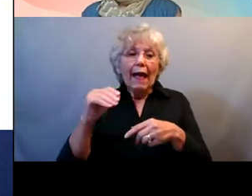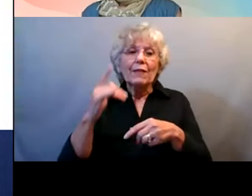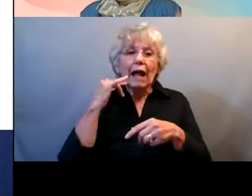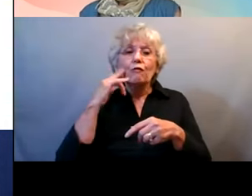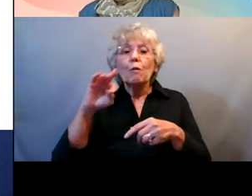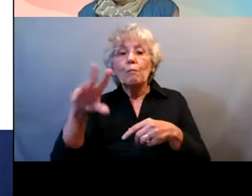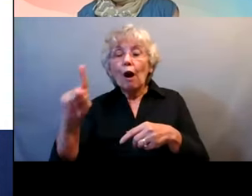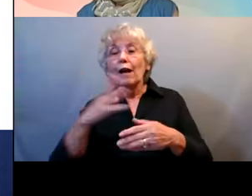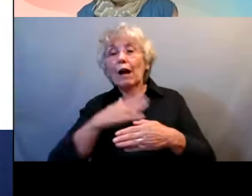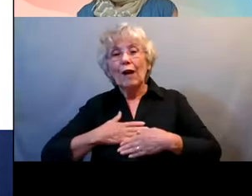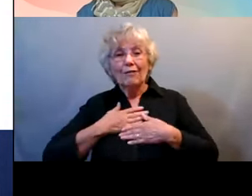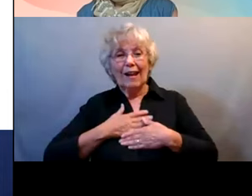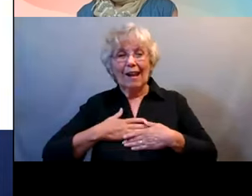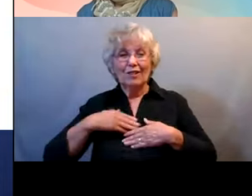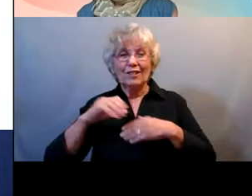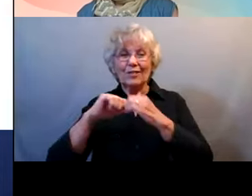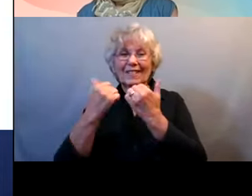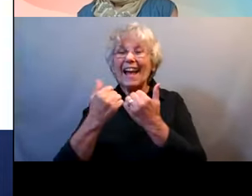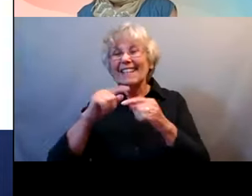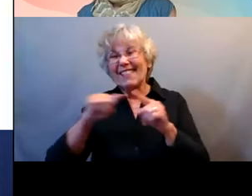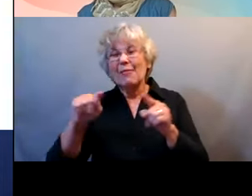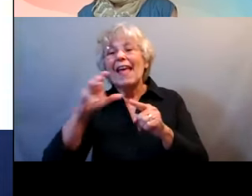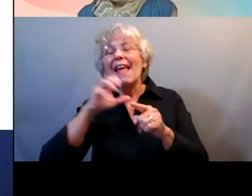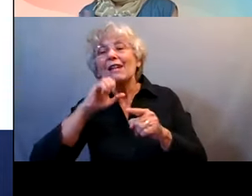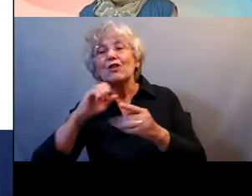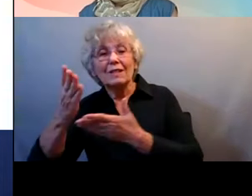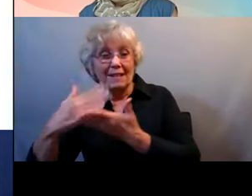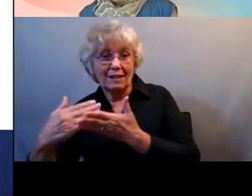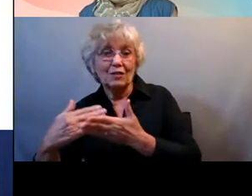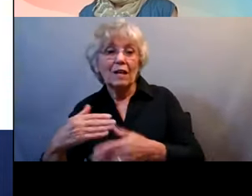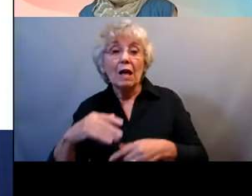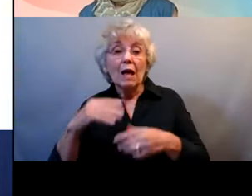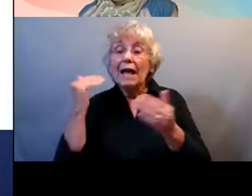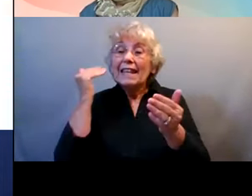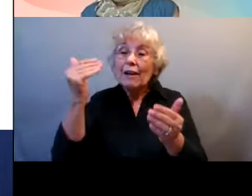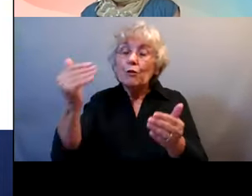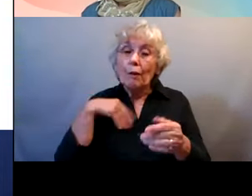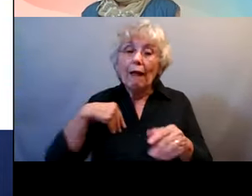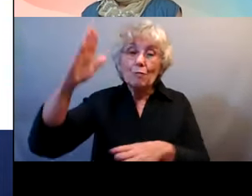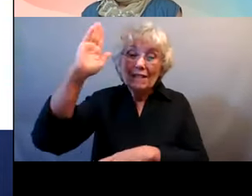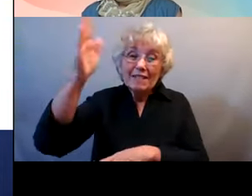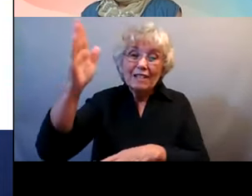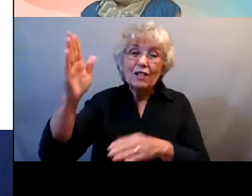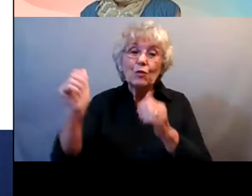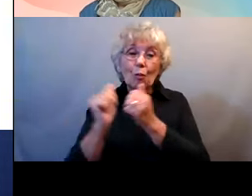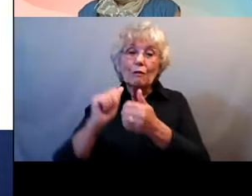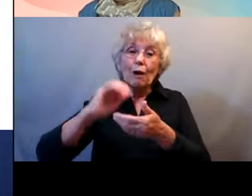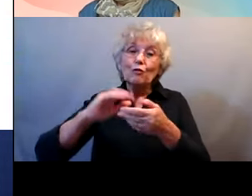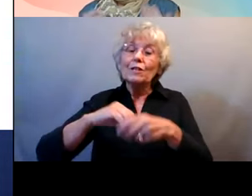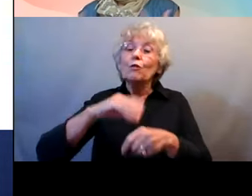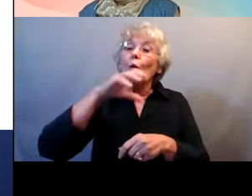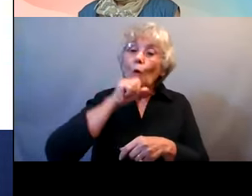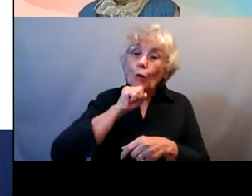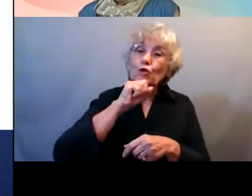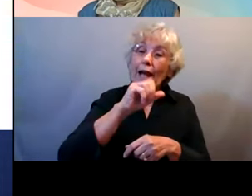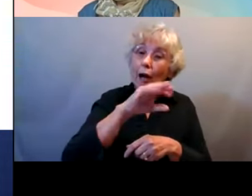Section. Pretty soon we will be meeting up with Orange County again and Ventura County to host additional local playbook workshops. And so these